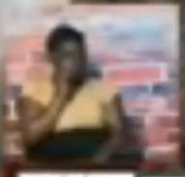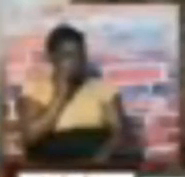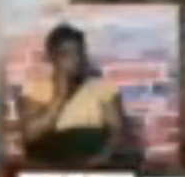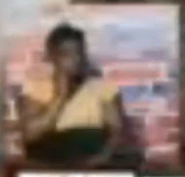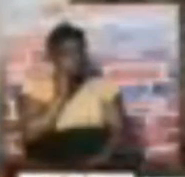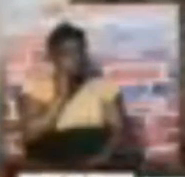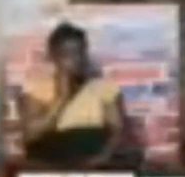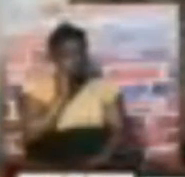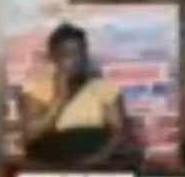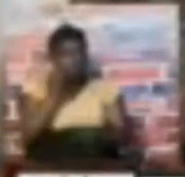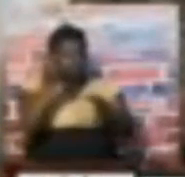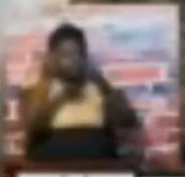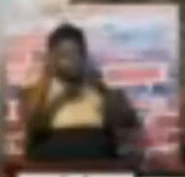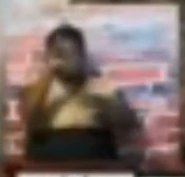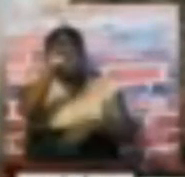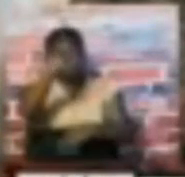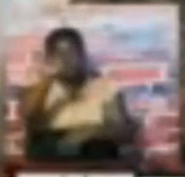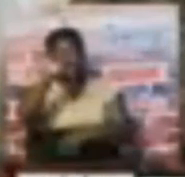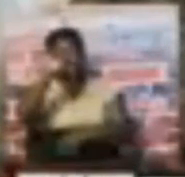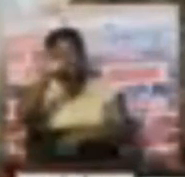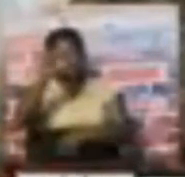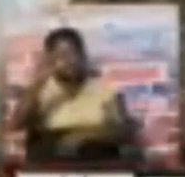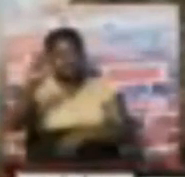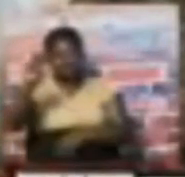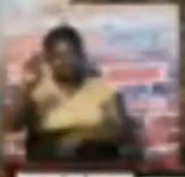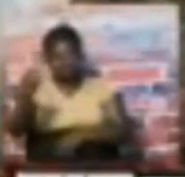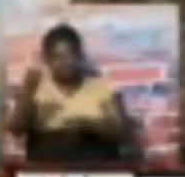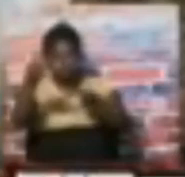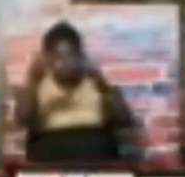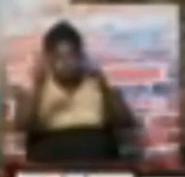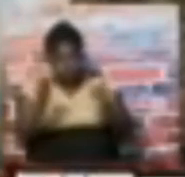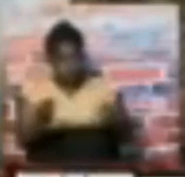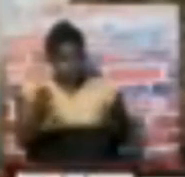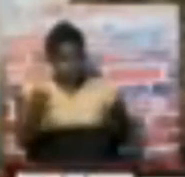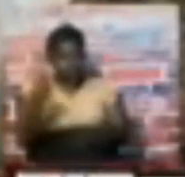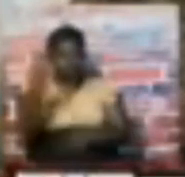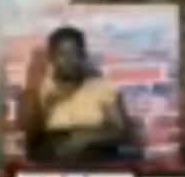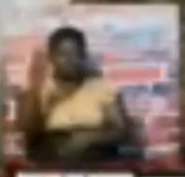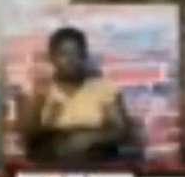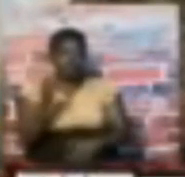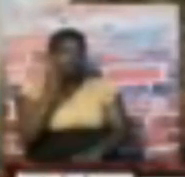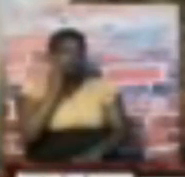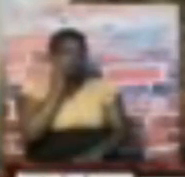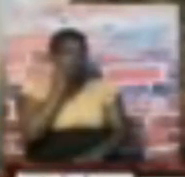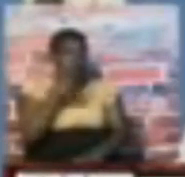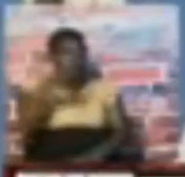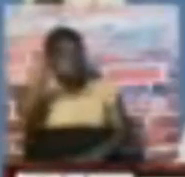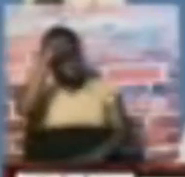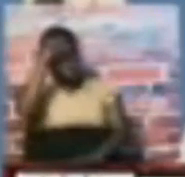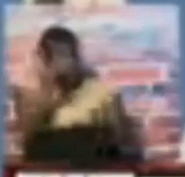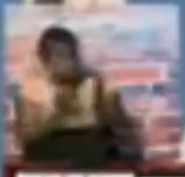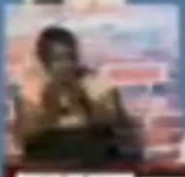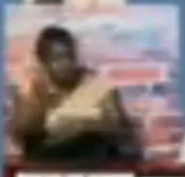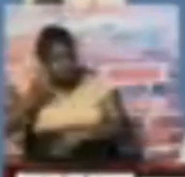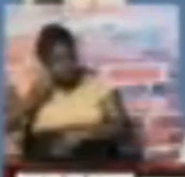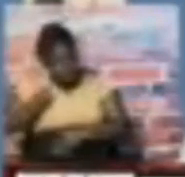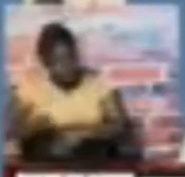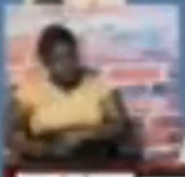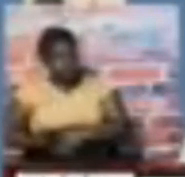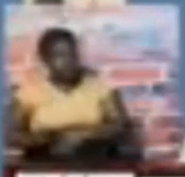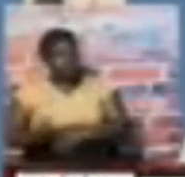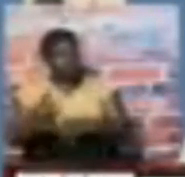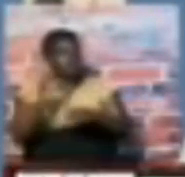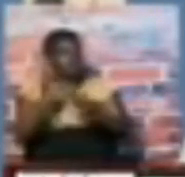ASA Microfinance, 30 million shillings. Education Service Commission, Health Service Commission, and Public Service Commission, 25 million